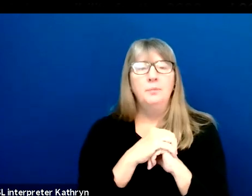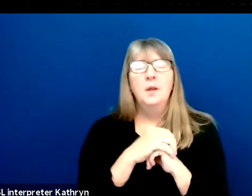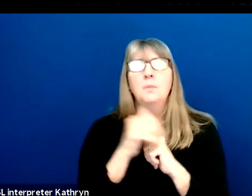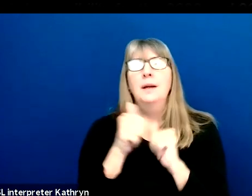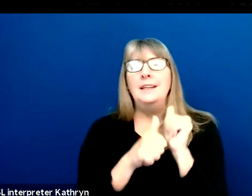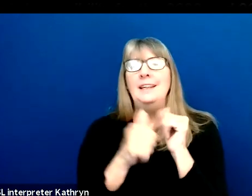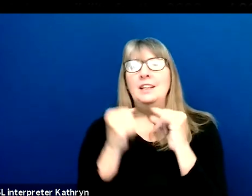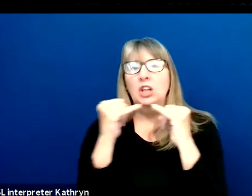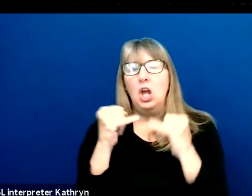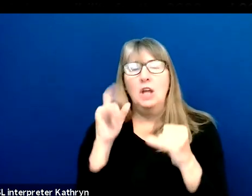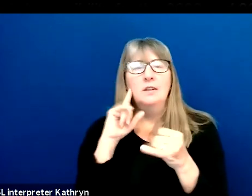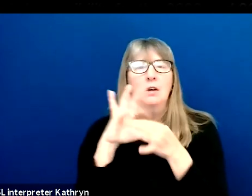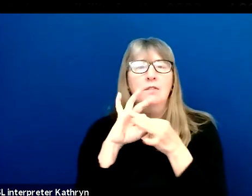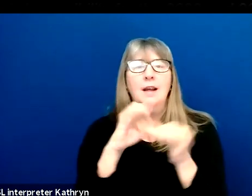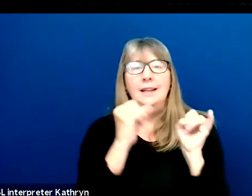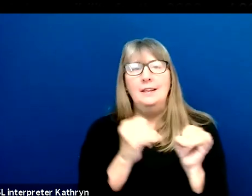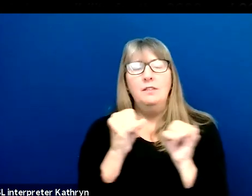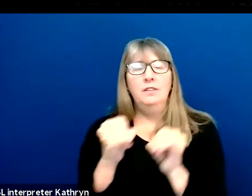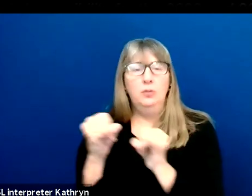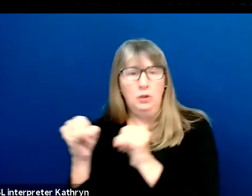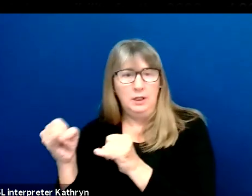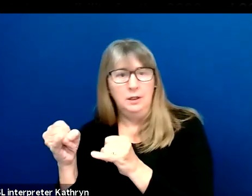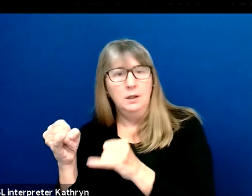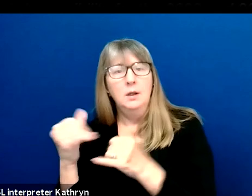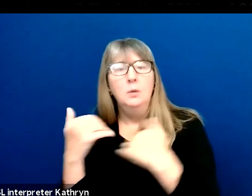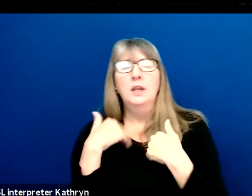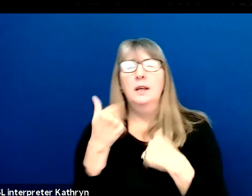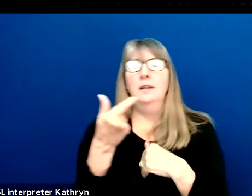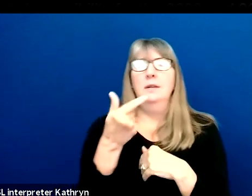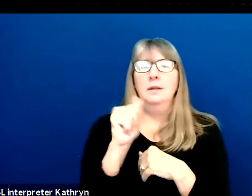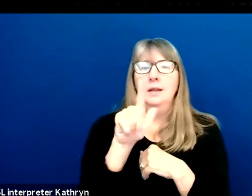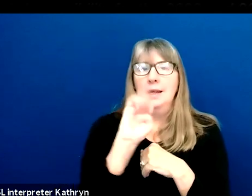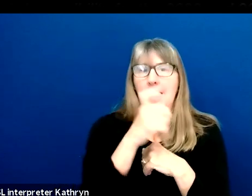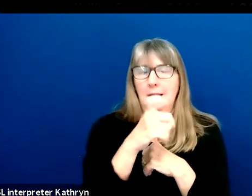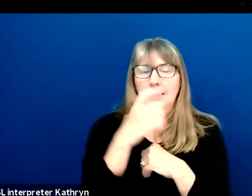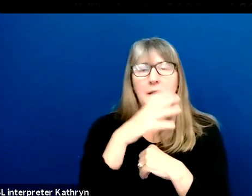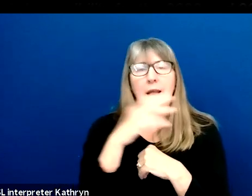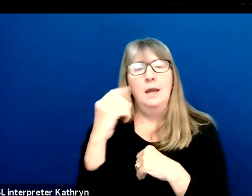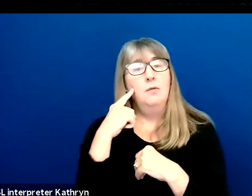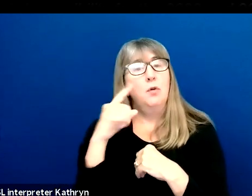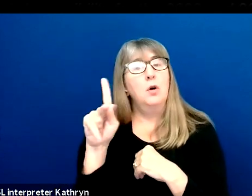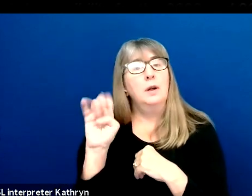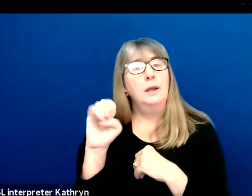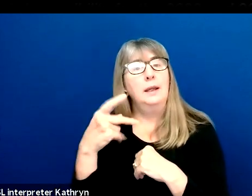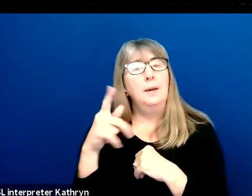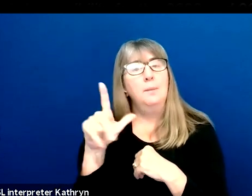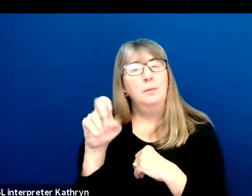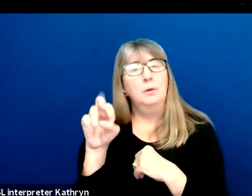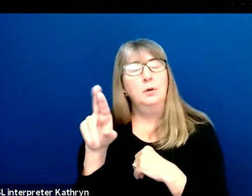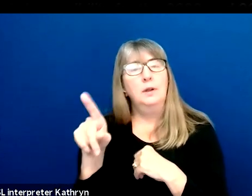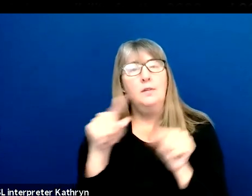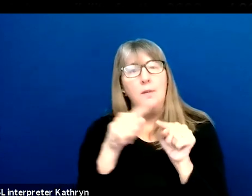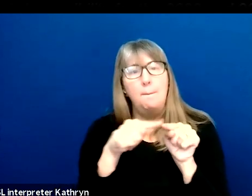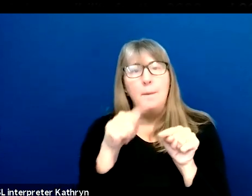which includes both the Galax plot, but for the Kepler, it was the band that is